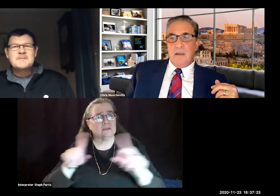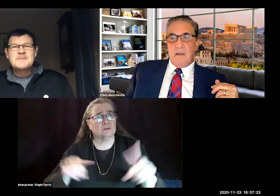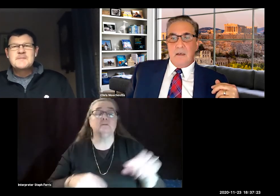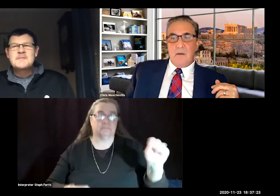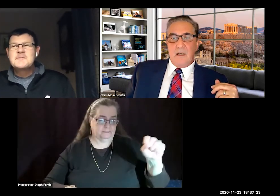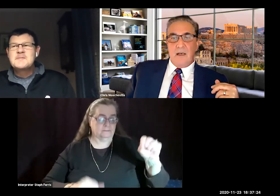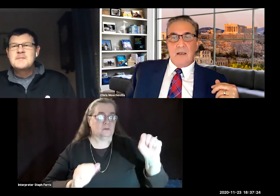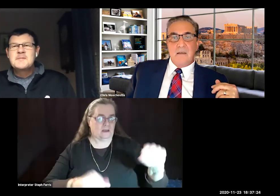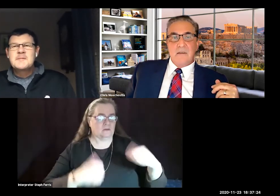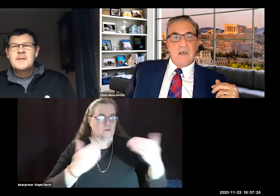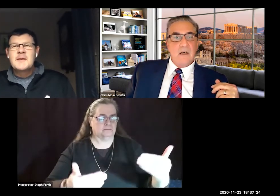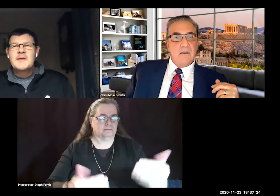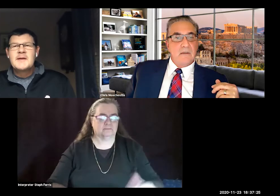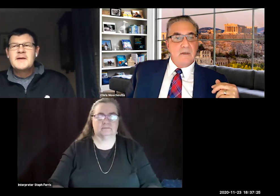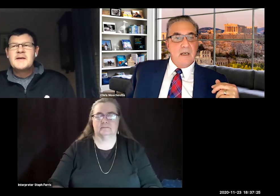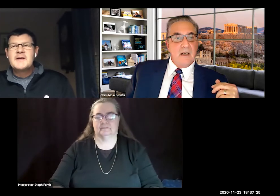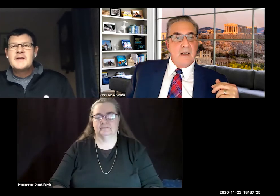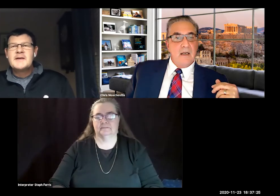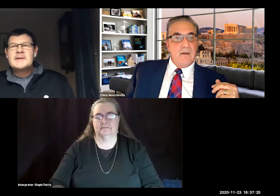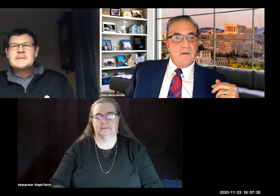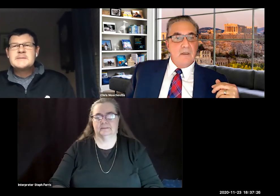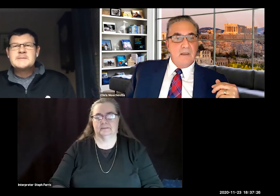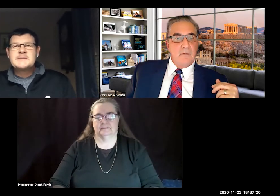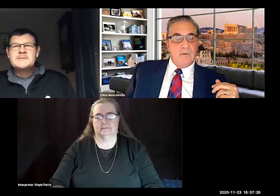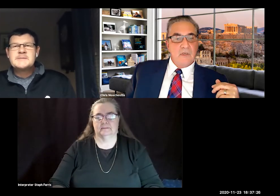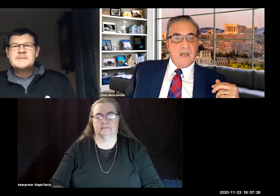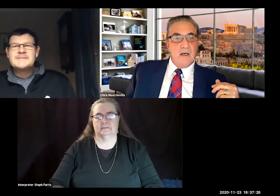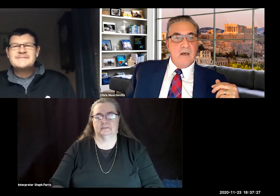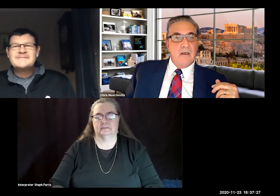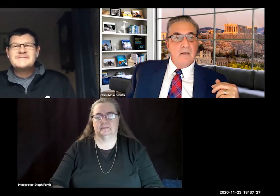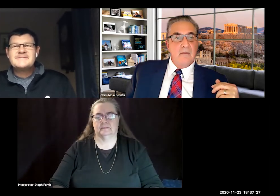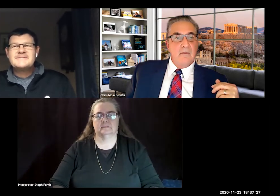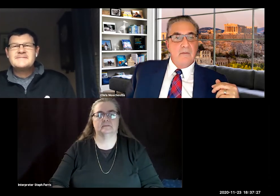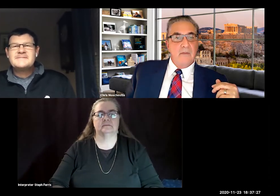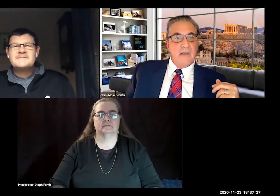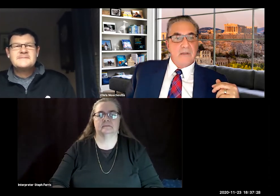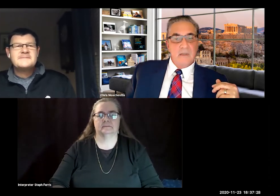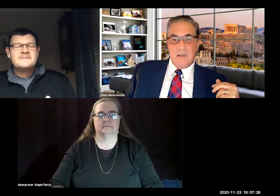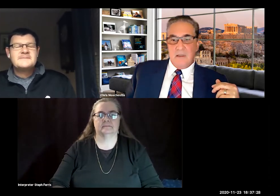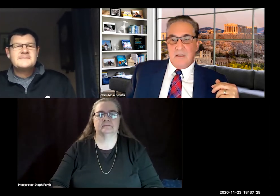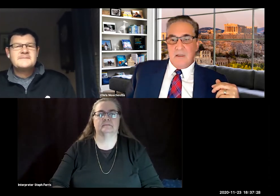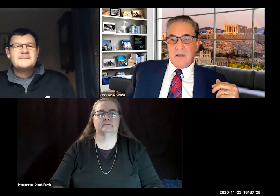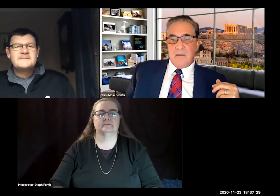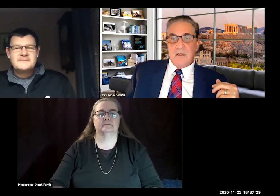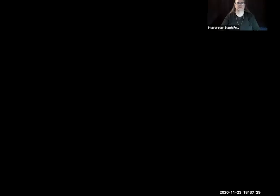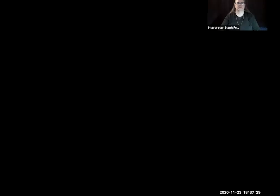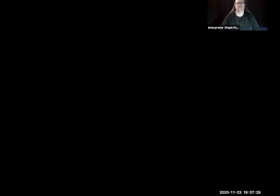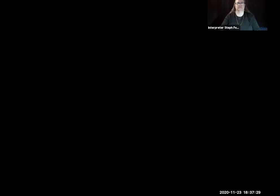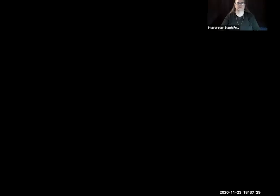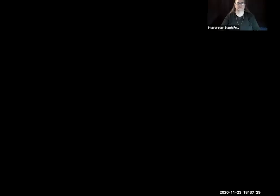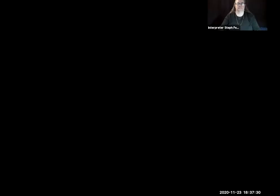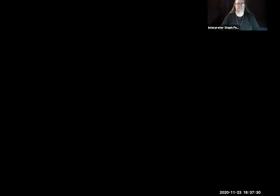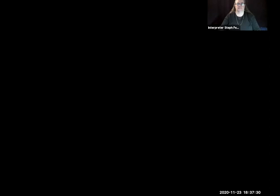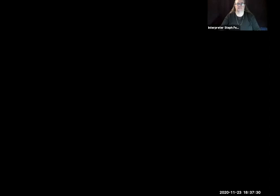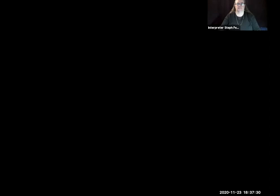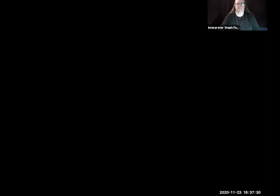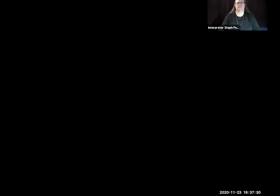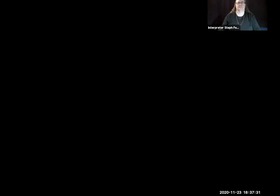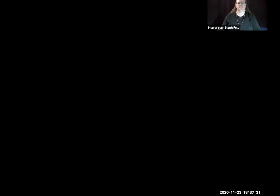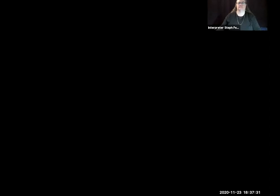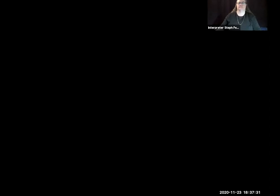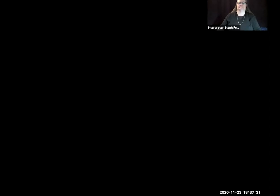Yep. Okay, I can share the screen, and I only need to share this. Share.